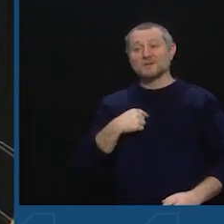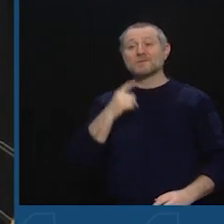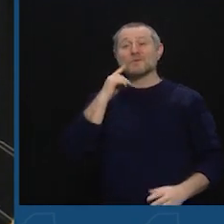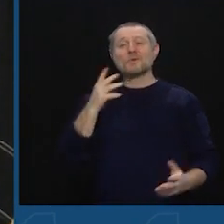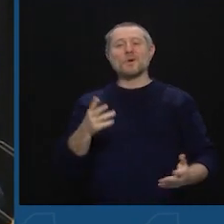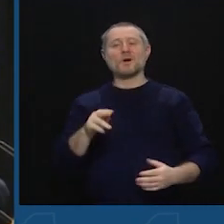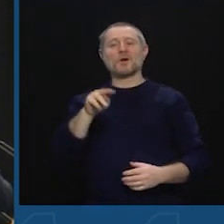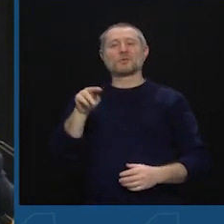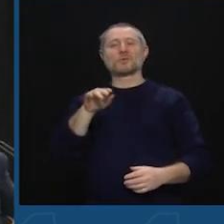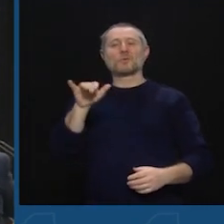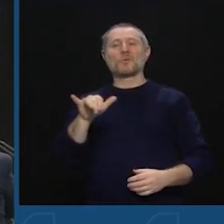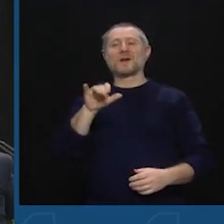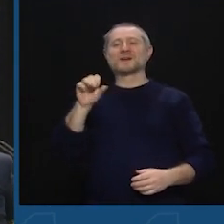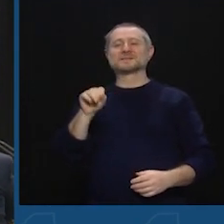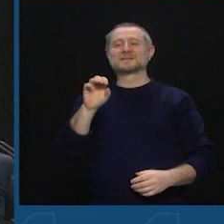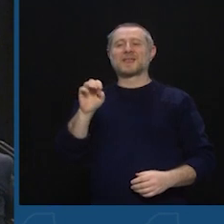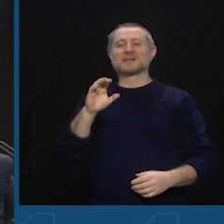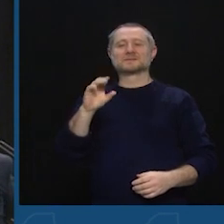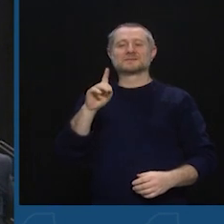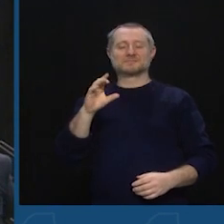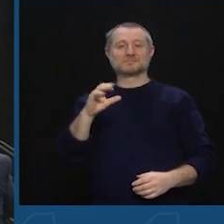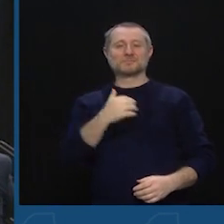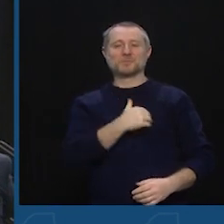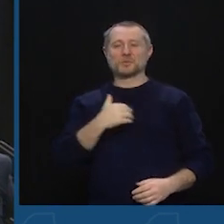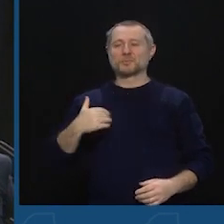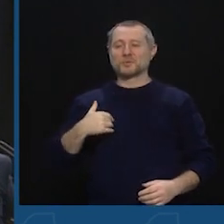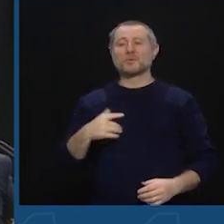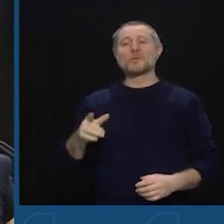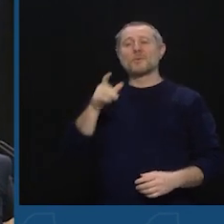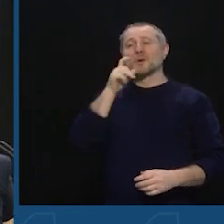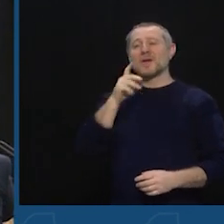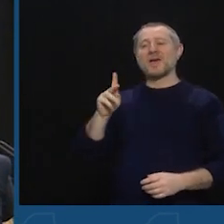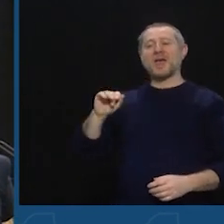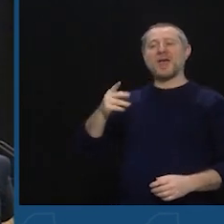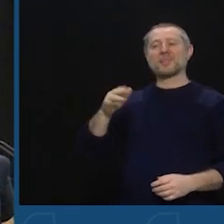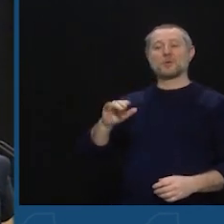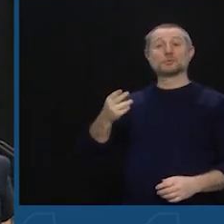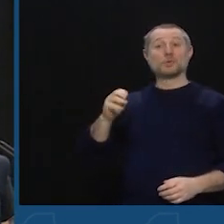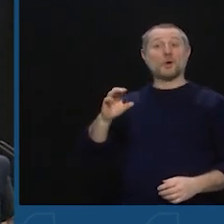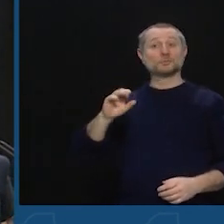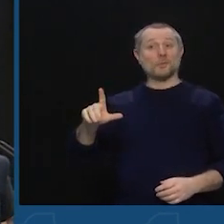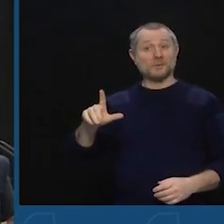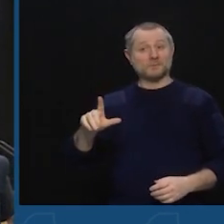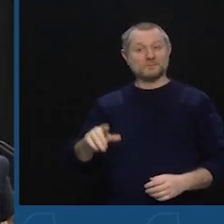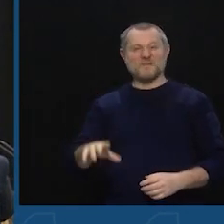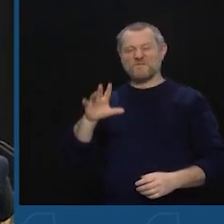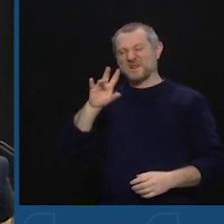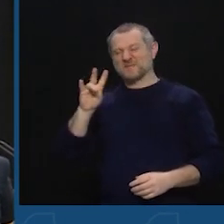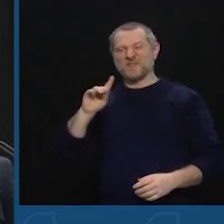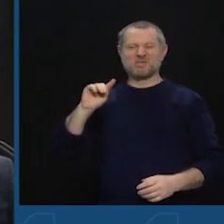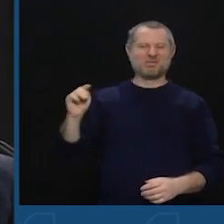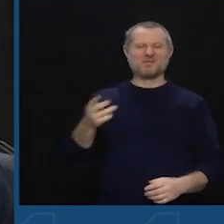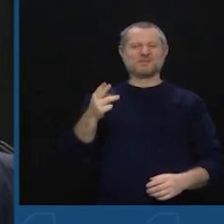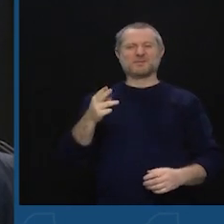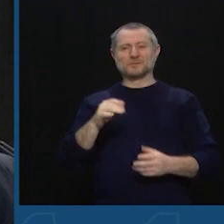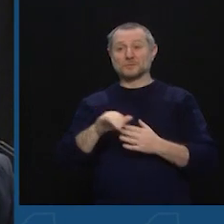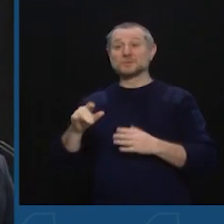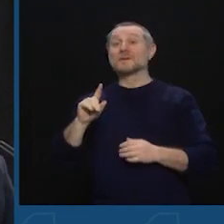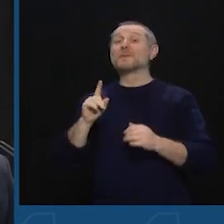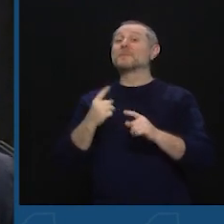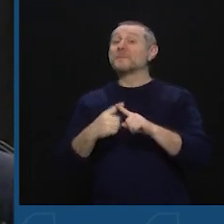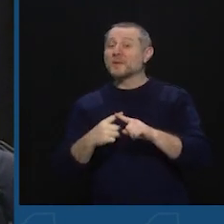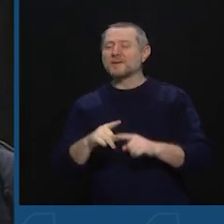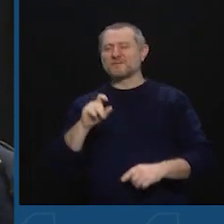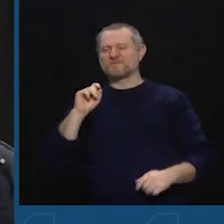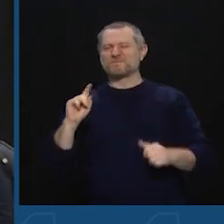membership. Kathy Hochul is the 57th and the first female governor of New York State. She began her career in public service